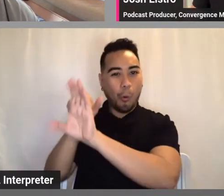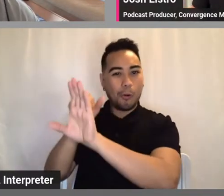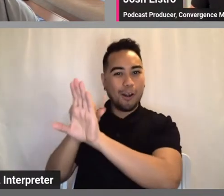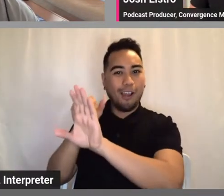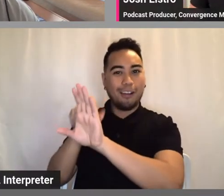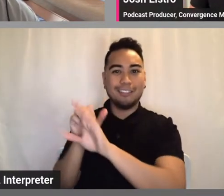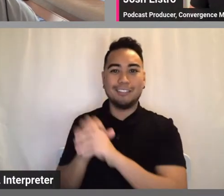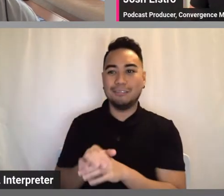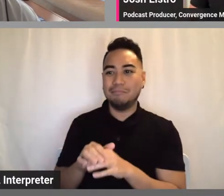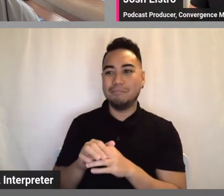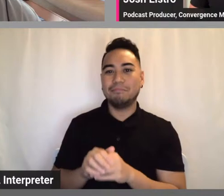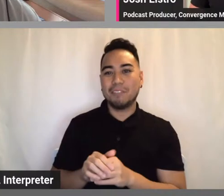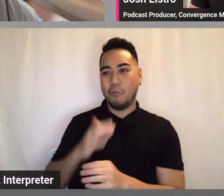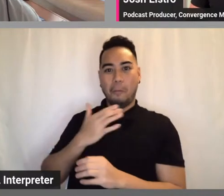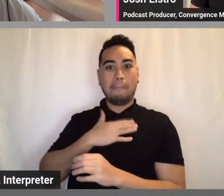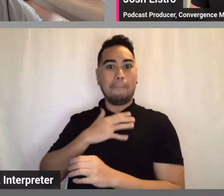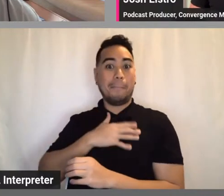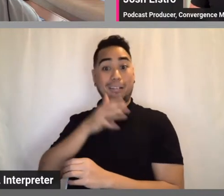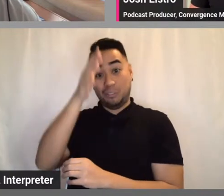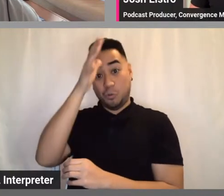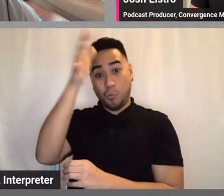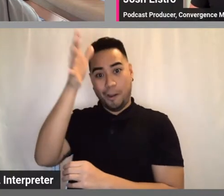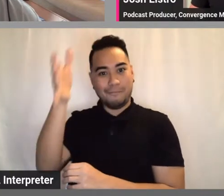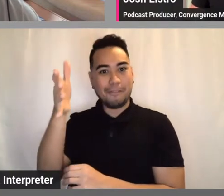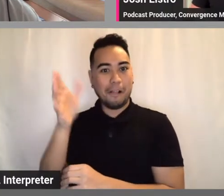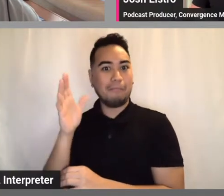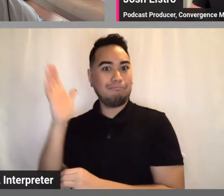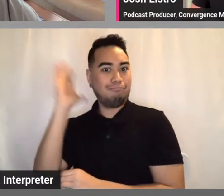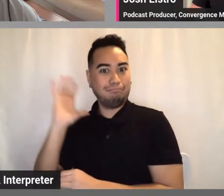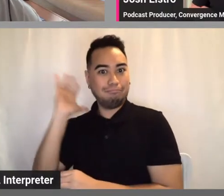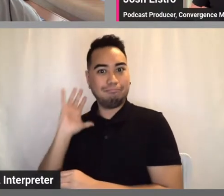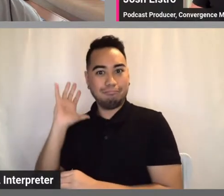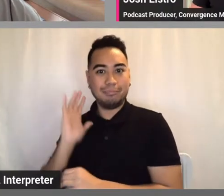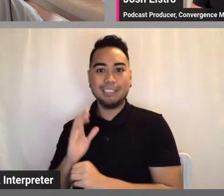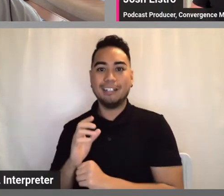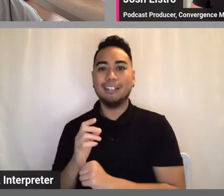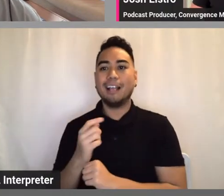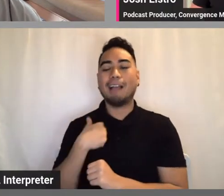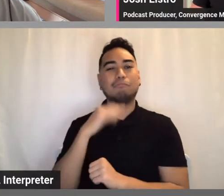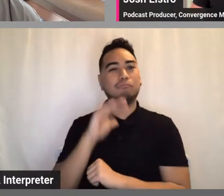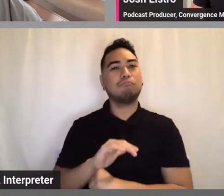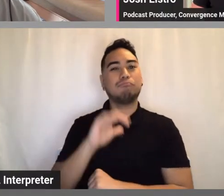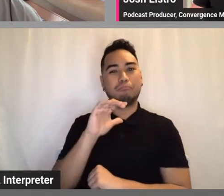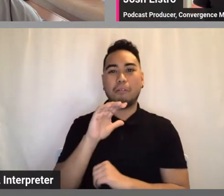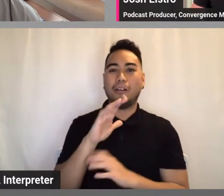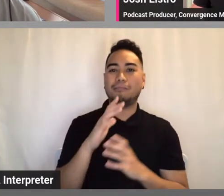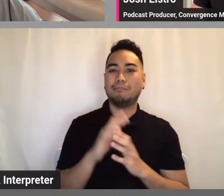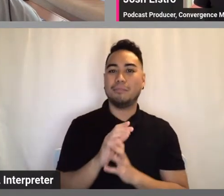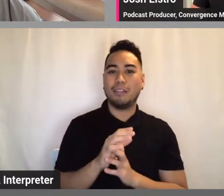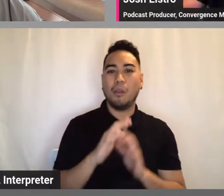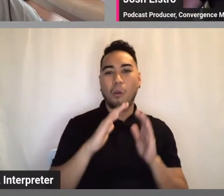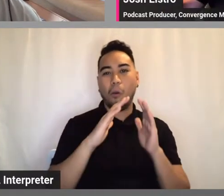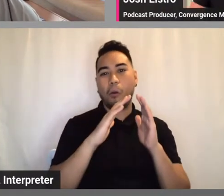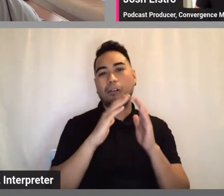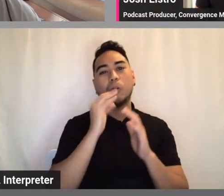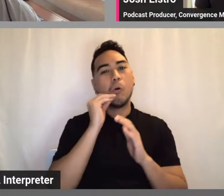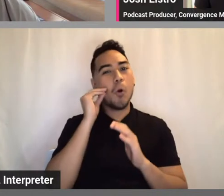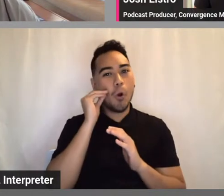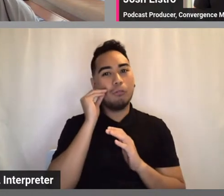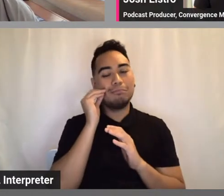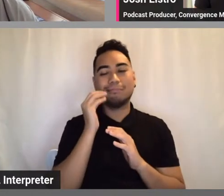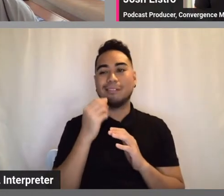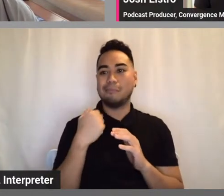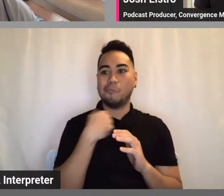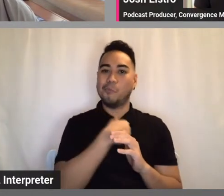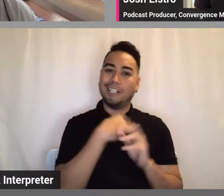So it's, you know, I was raised in households where it was always like we were of the left,